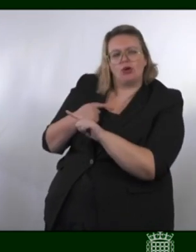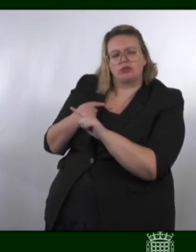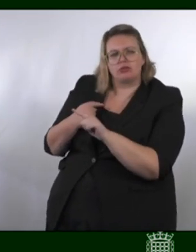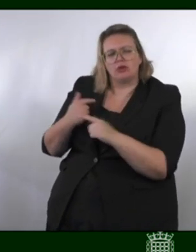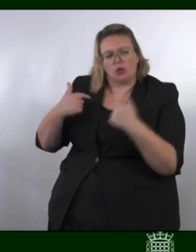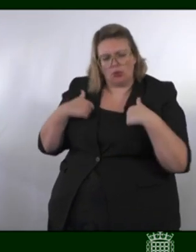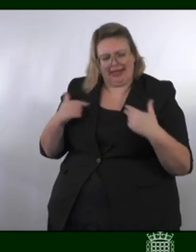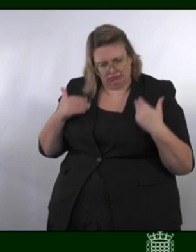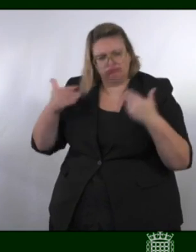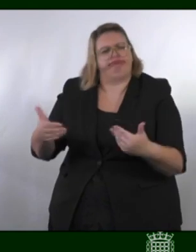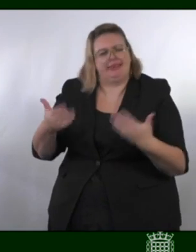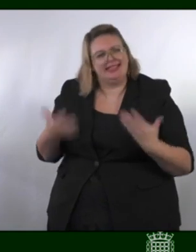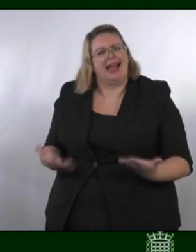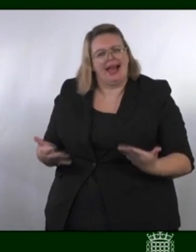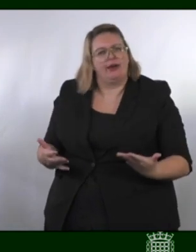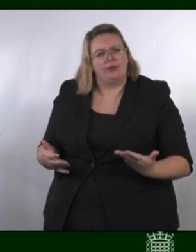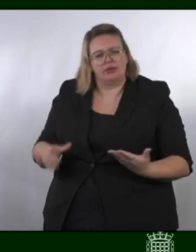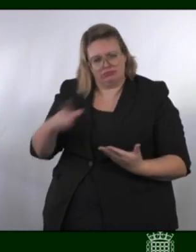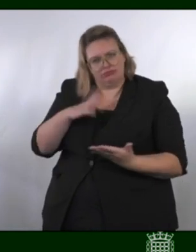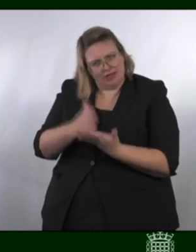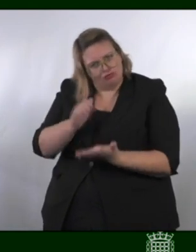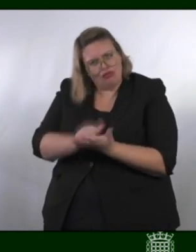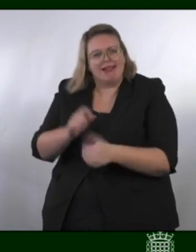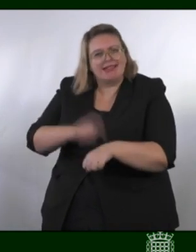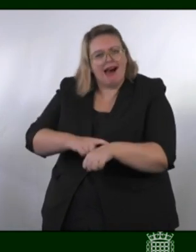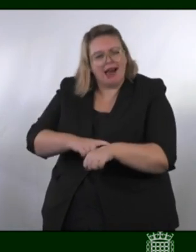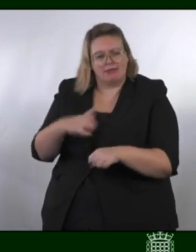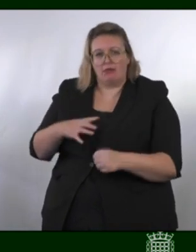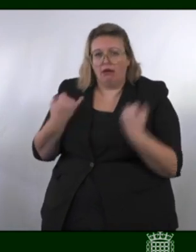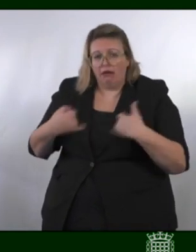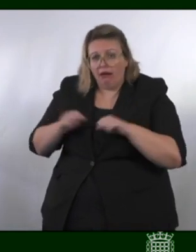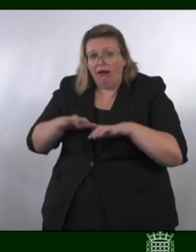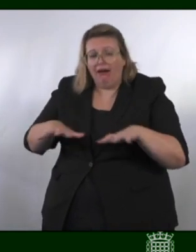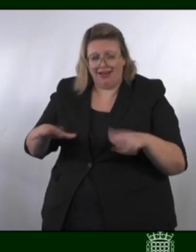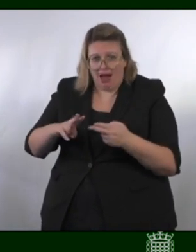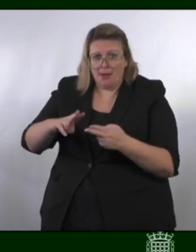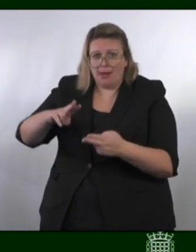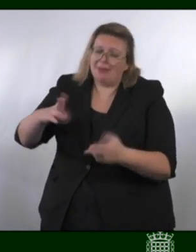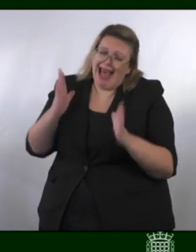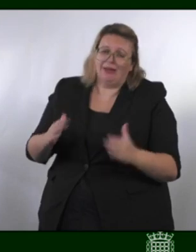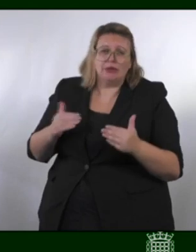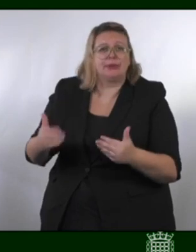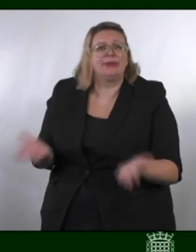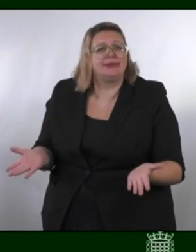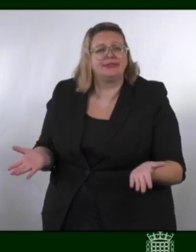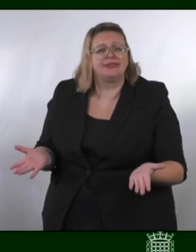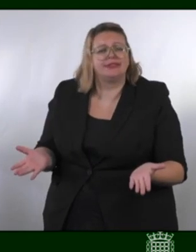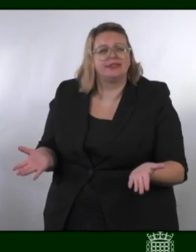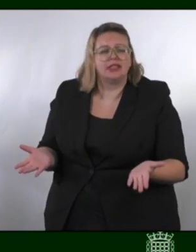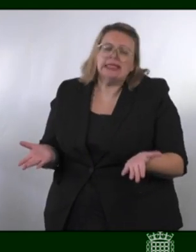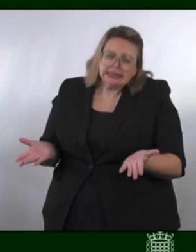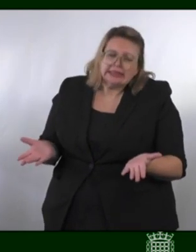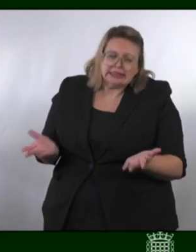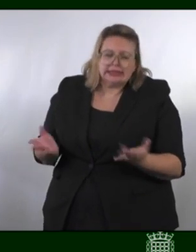now because we are taking them at the right time as the infection rate has continued to go up. In respect of